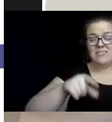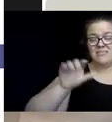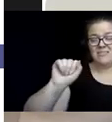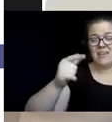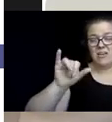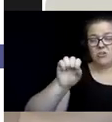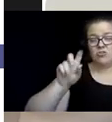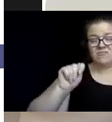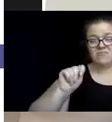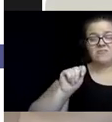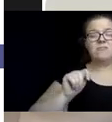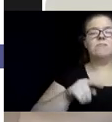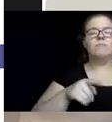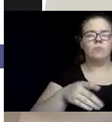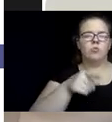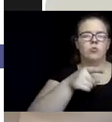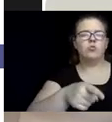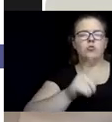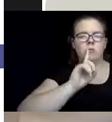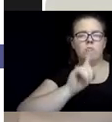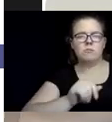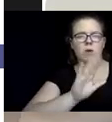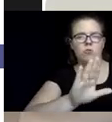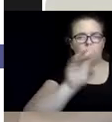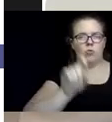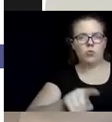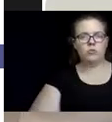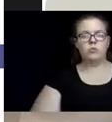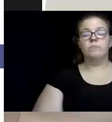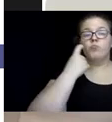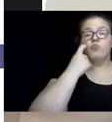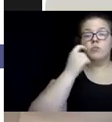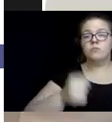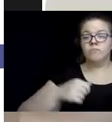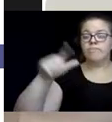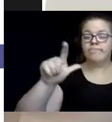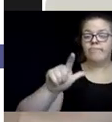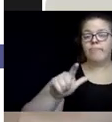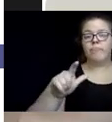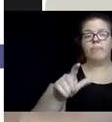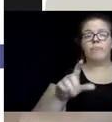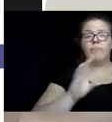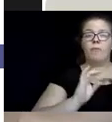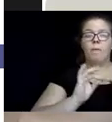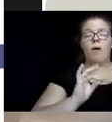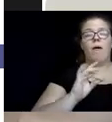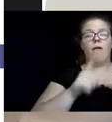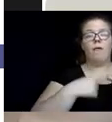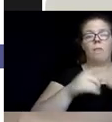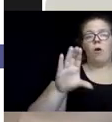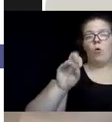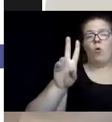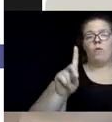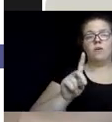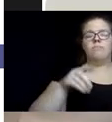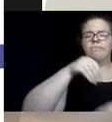and she'll respond to it. She recently posted a blog about COVID and its impact on ageism. In her